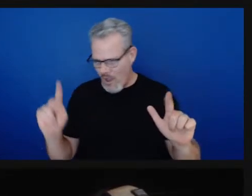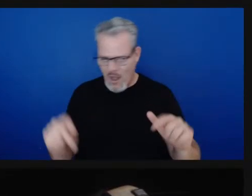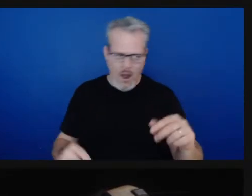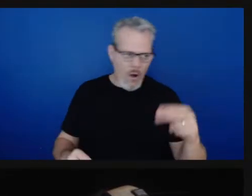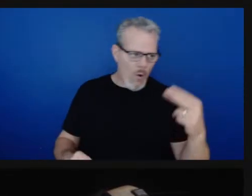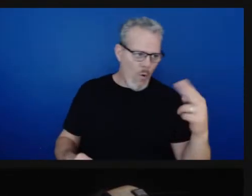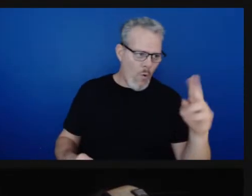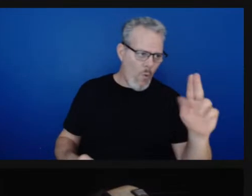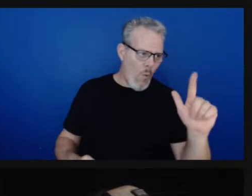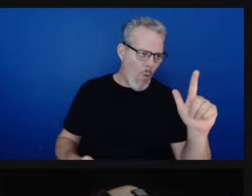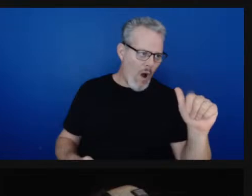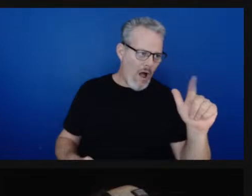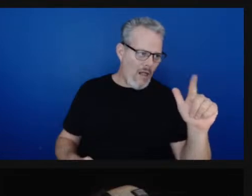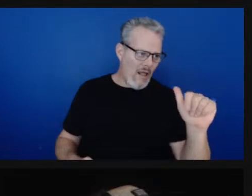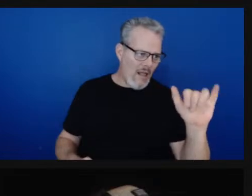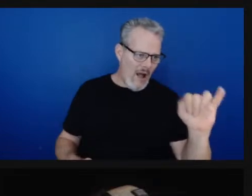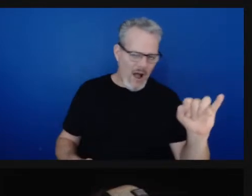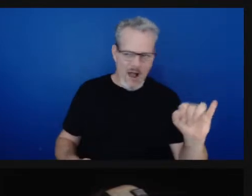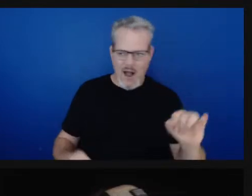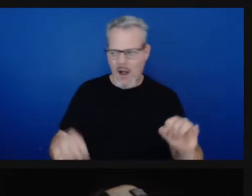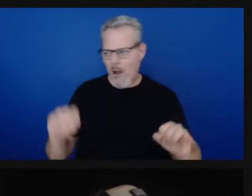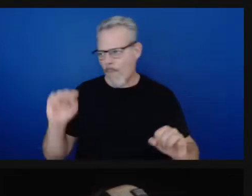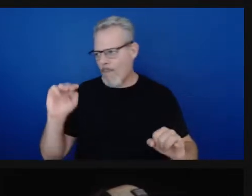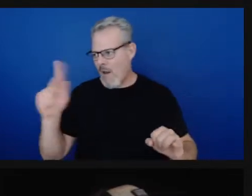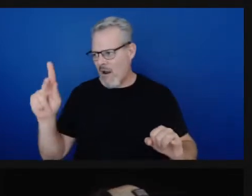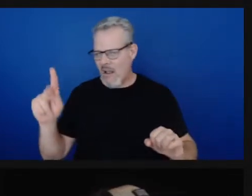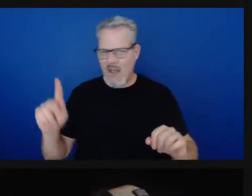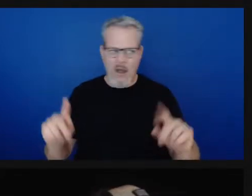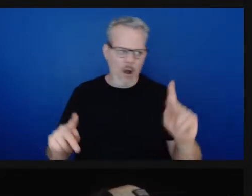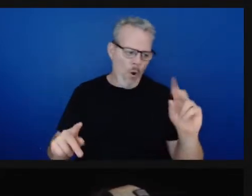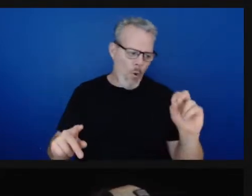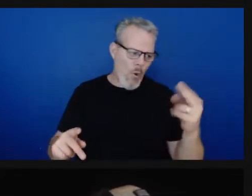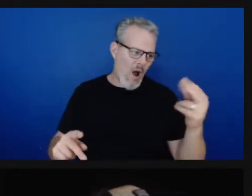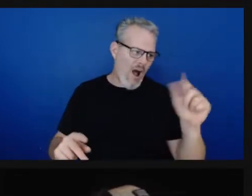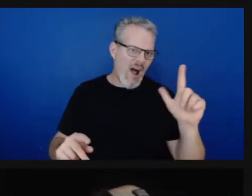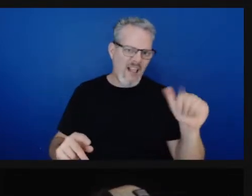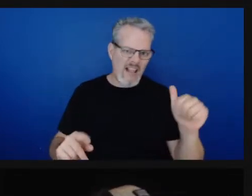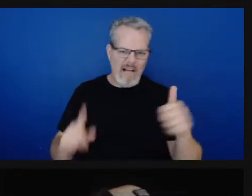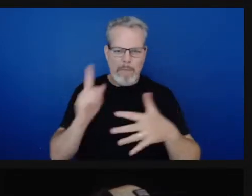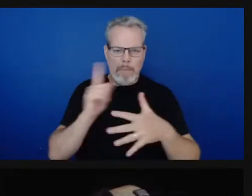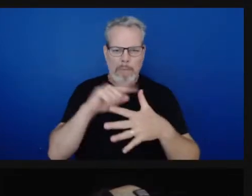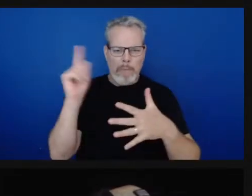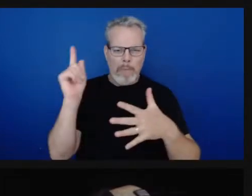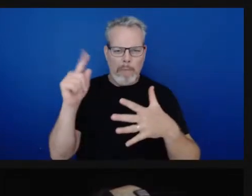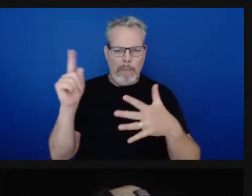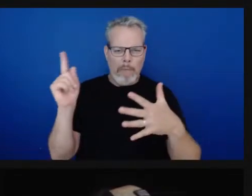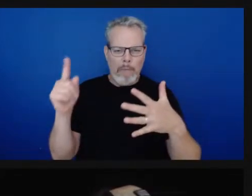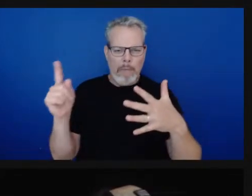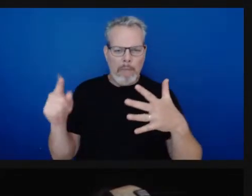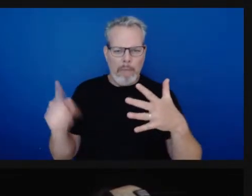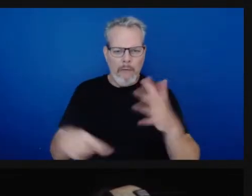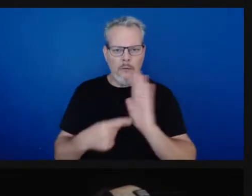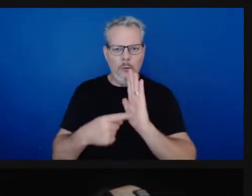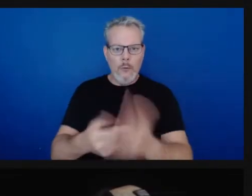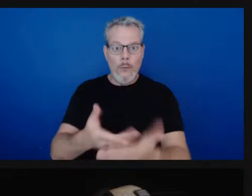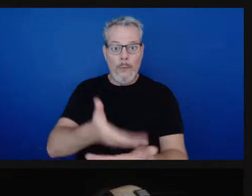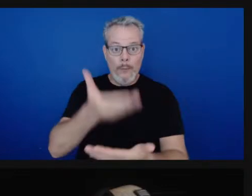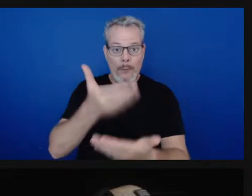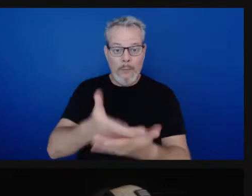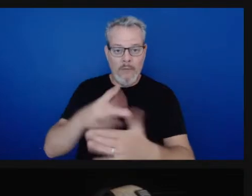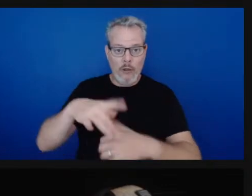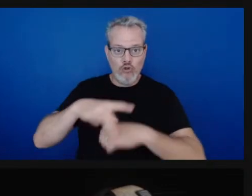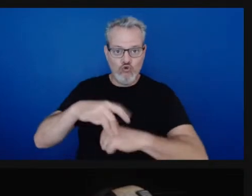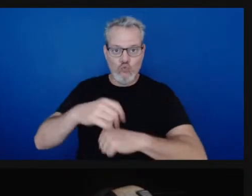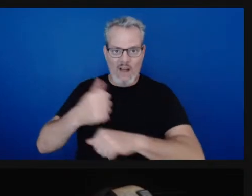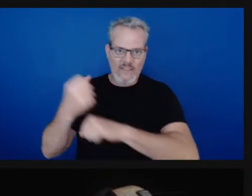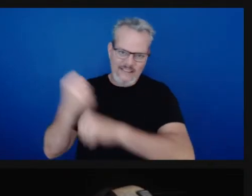Kea, Kohala there, and really showing how the gravity is higher in these areas because